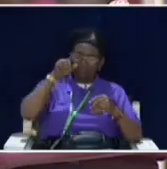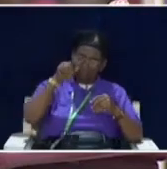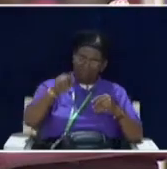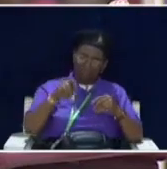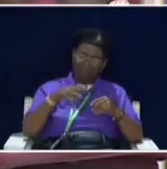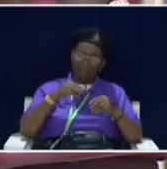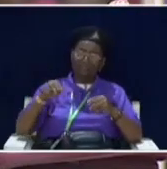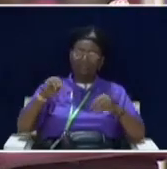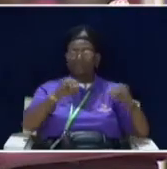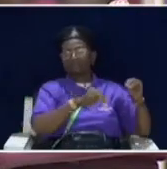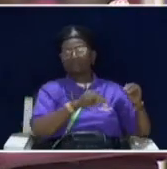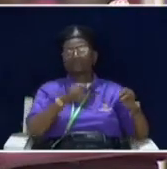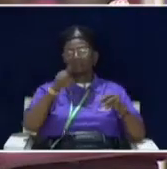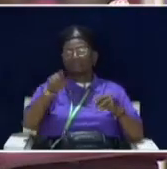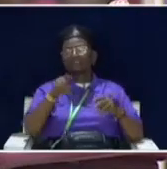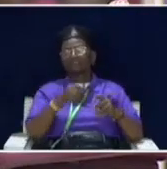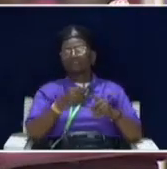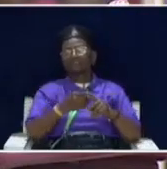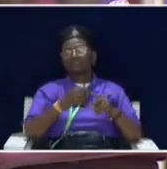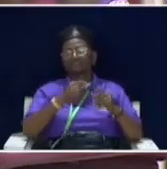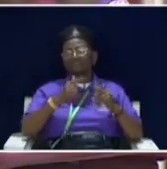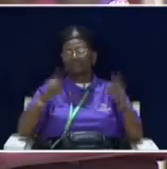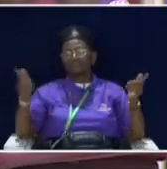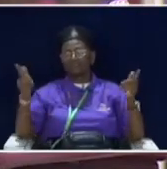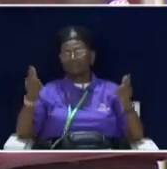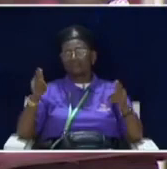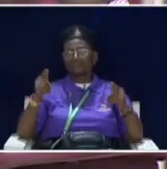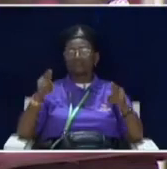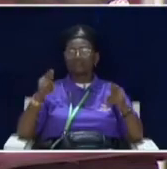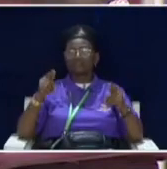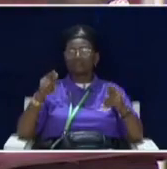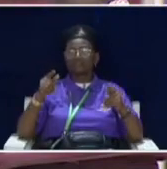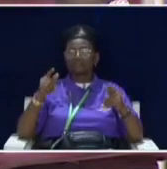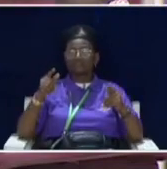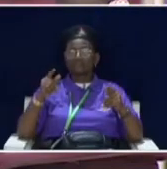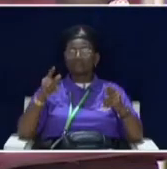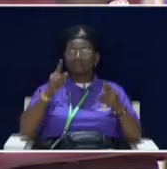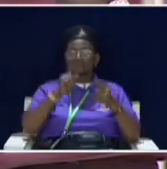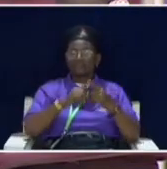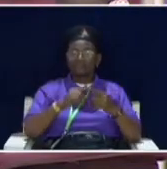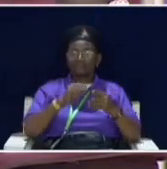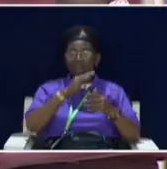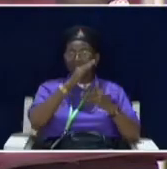and move you from great to